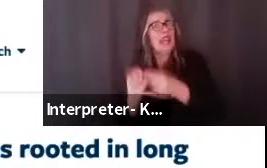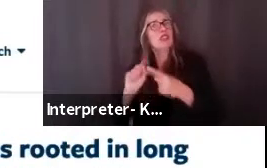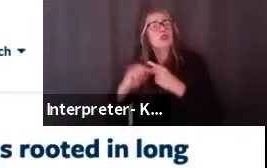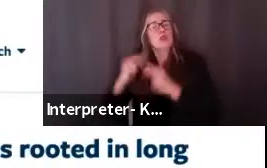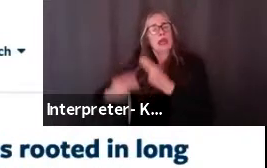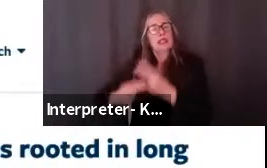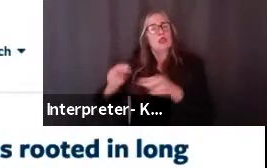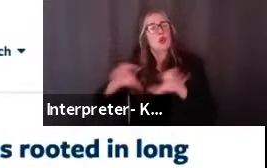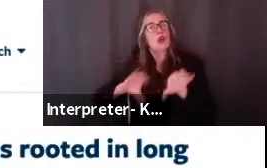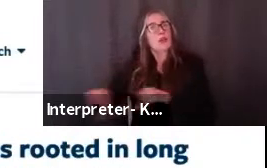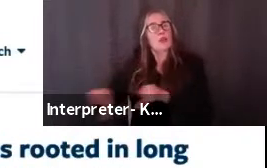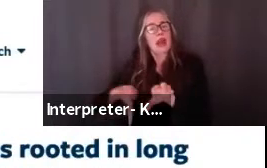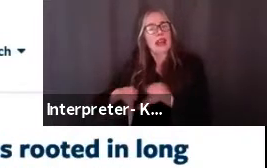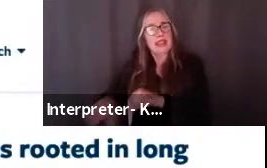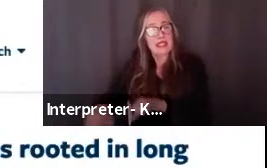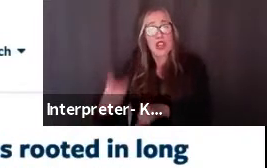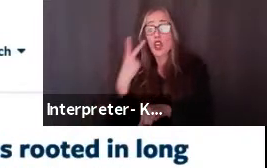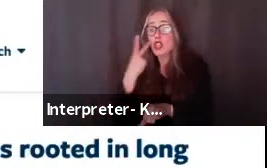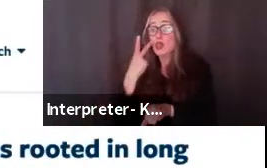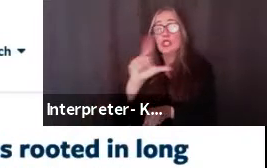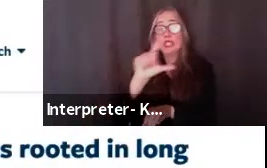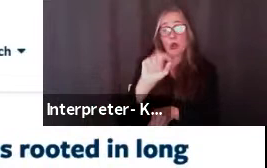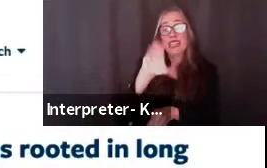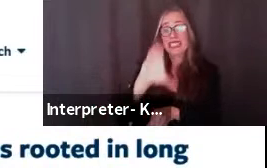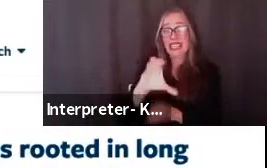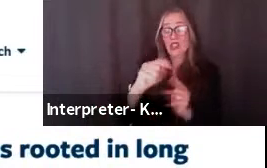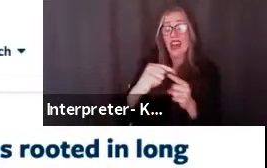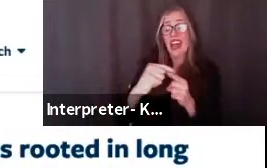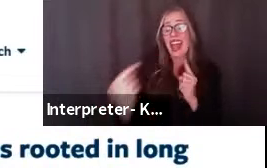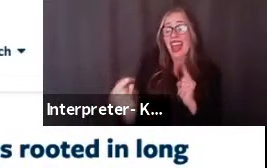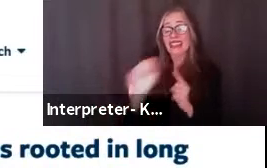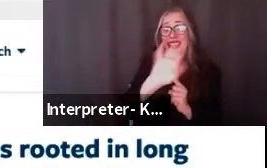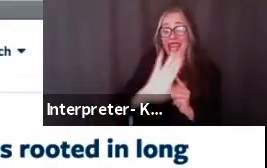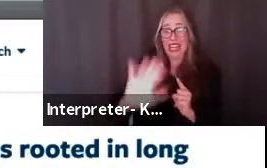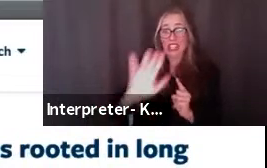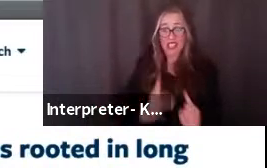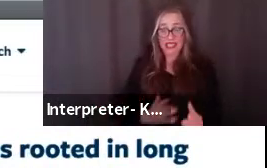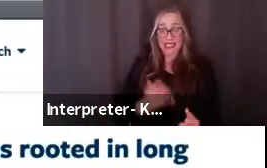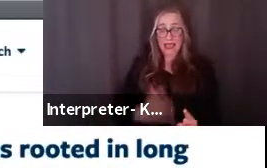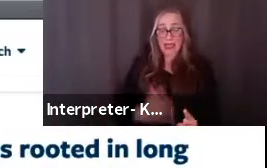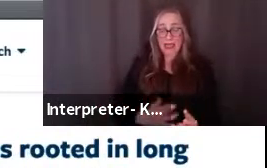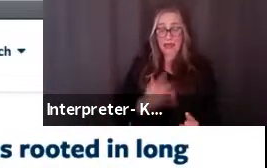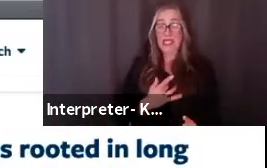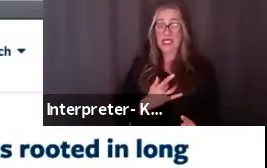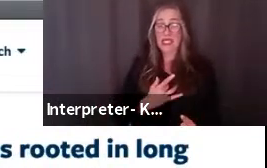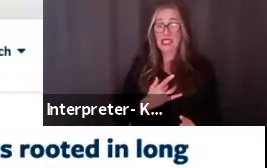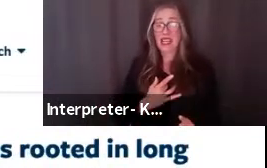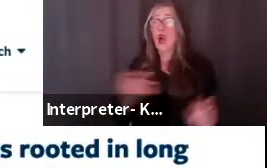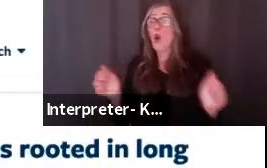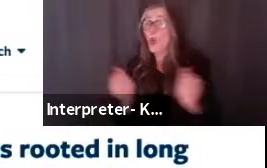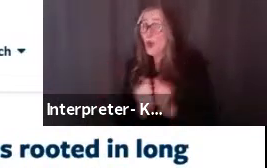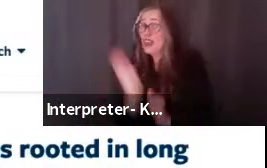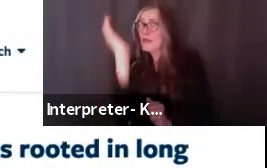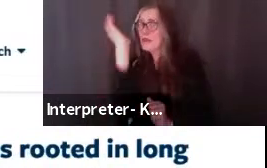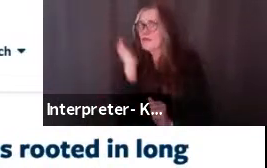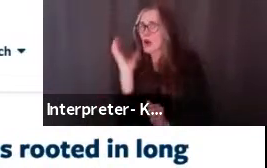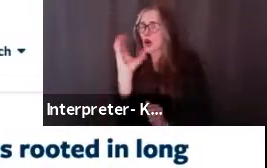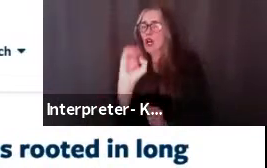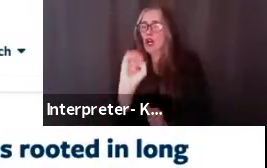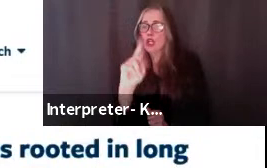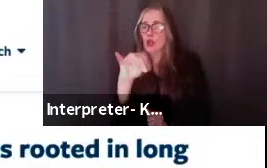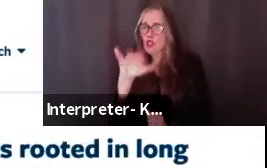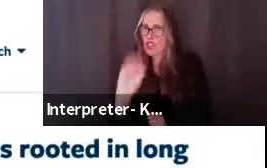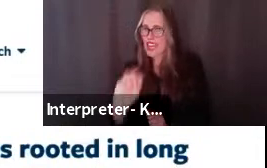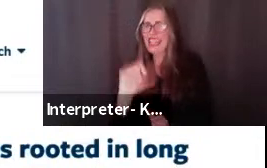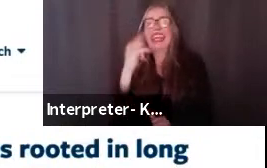understanding the intersection of 20th century anti-asian sterilized sentiments and eugenic sterilization can help us more effectively